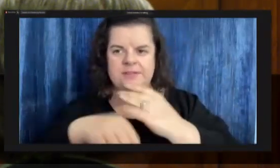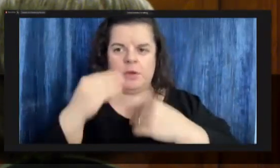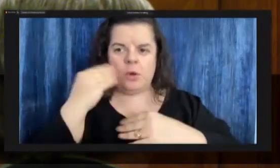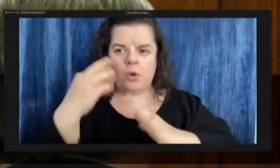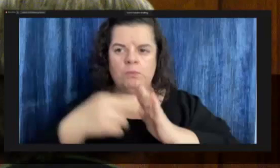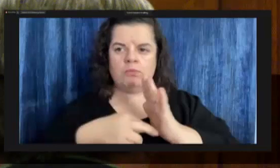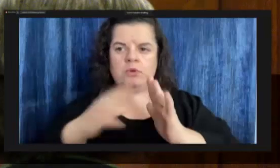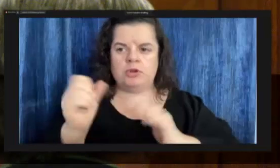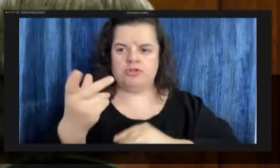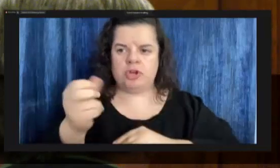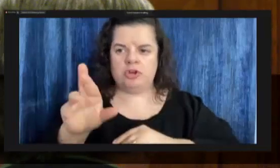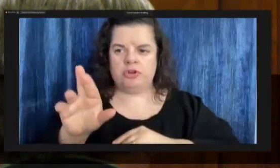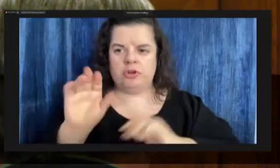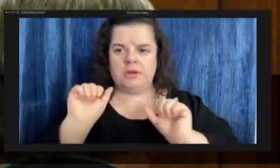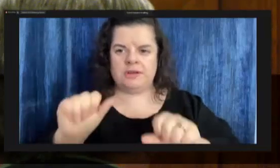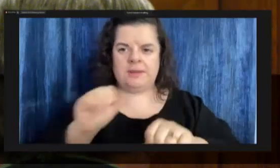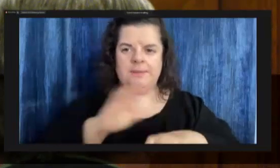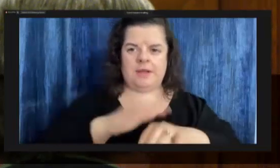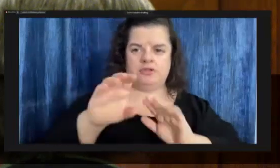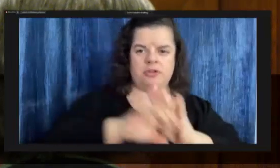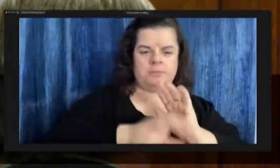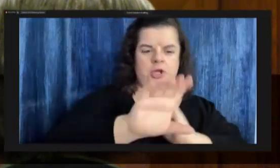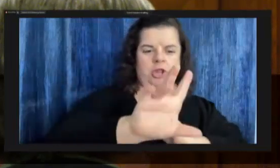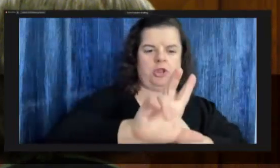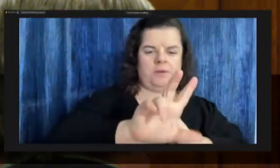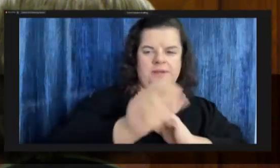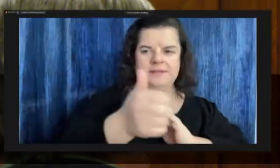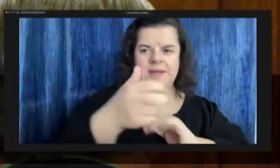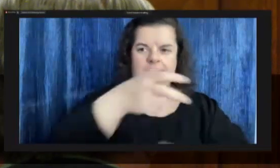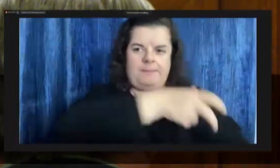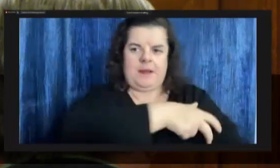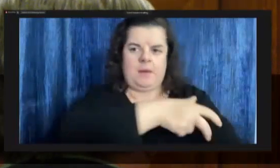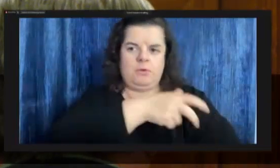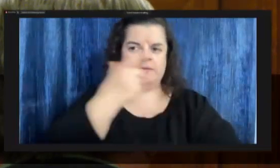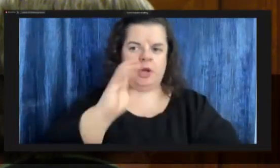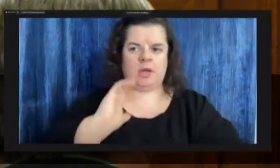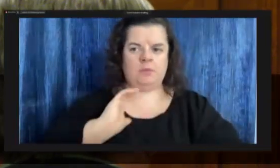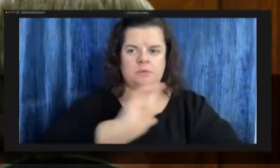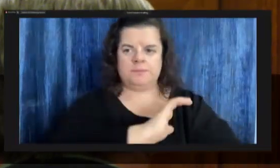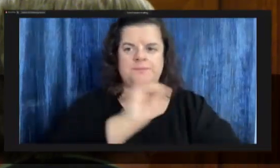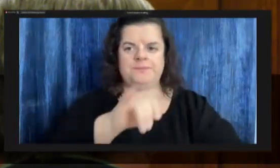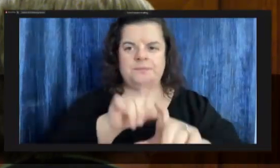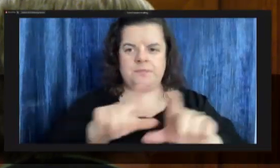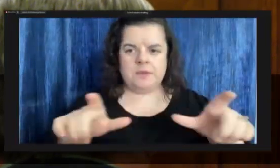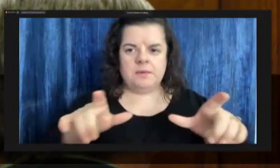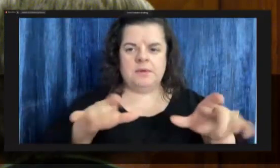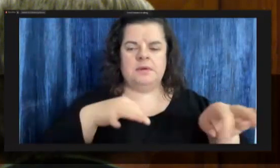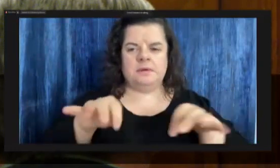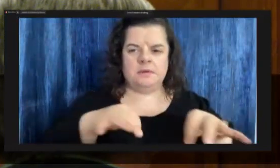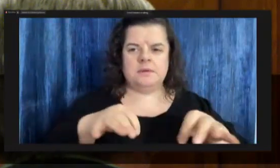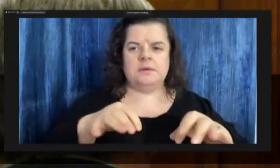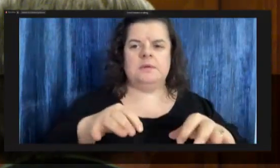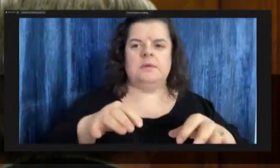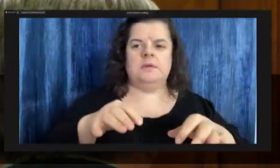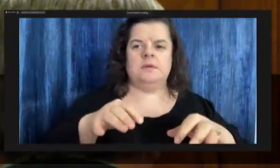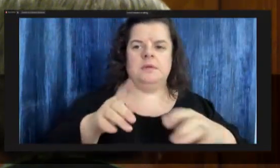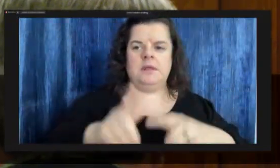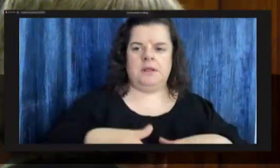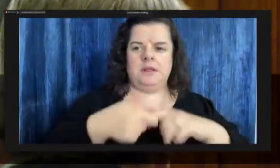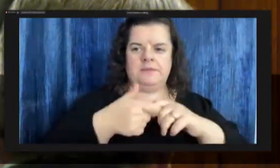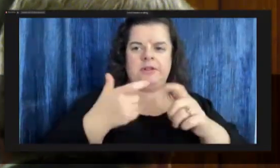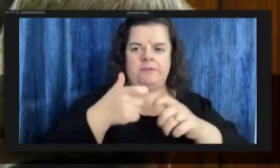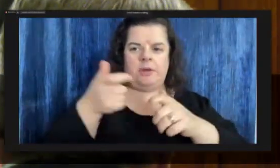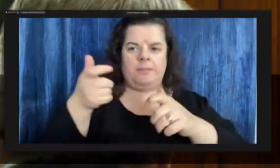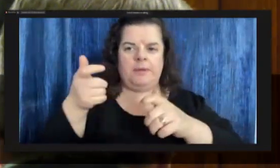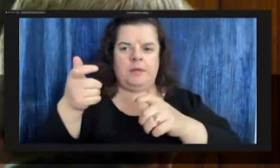in Chapter 310, Powers of Council, which is the language is essentially lifted from the judicial